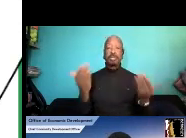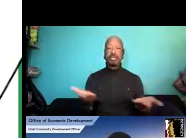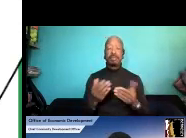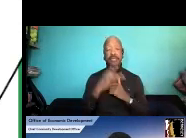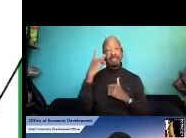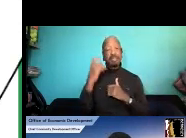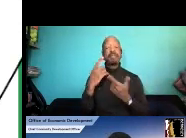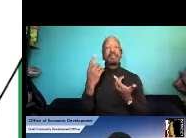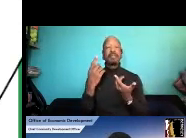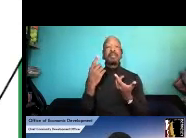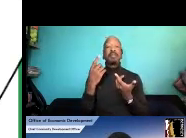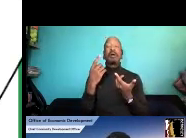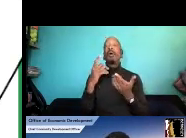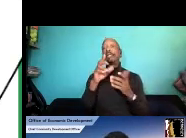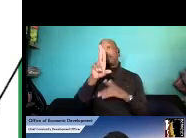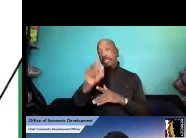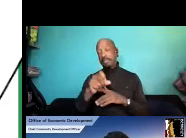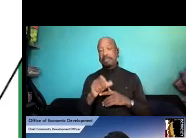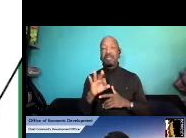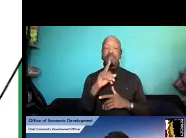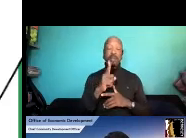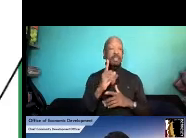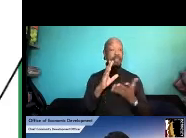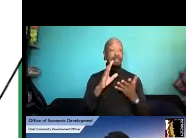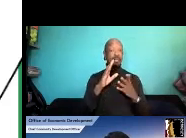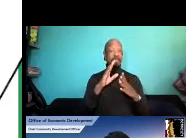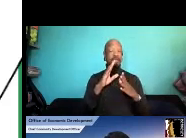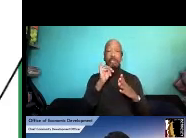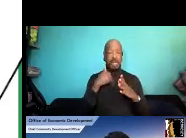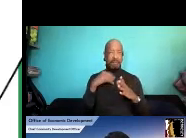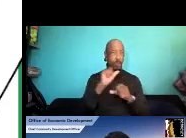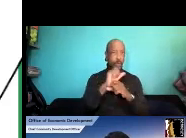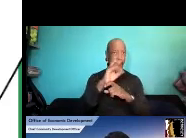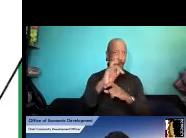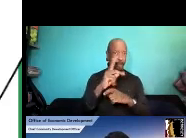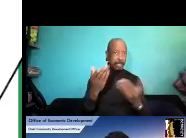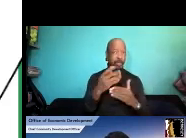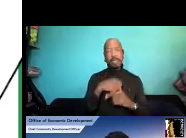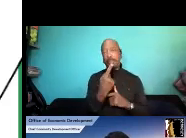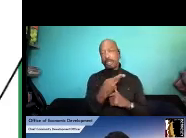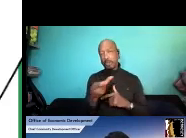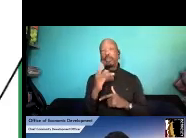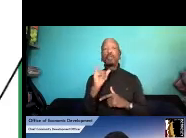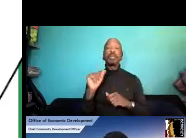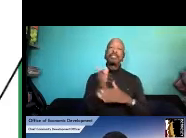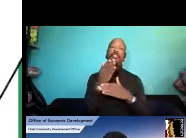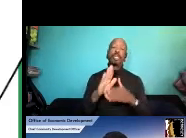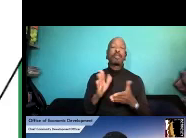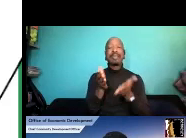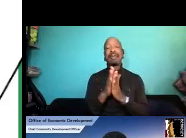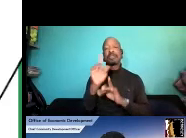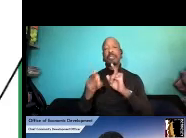particularly if you're in an industry that maybe in California, we don't have a worker cooperative around, or maybe 1 or 2, so that you can share and ask